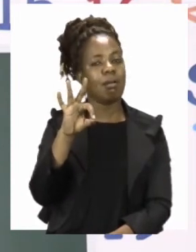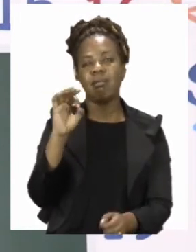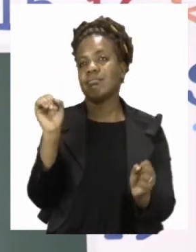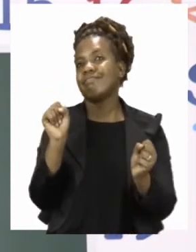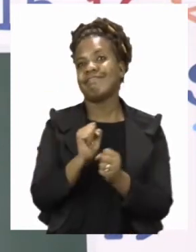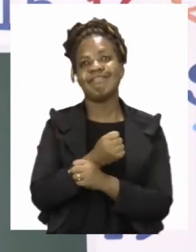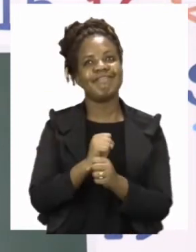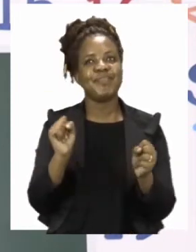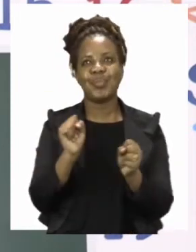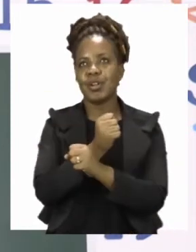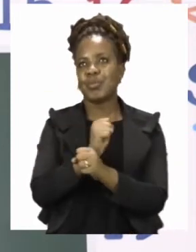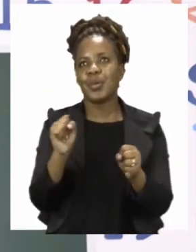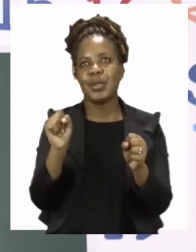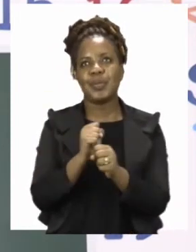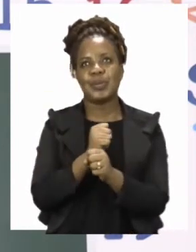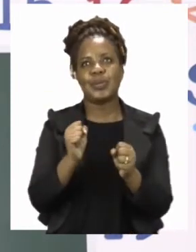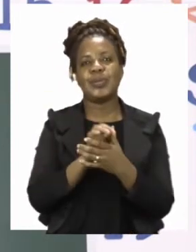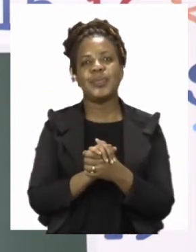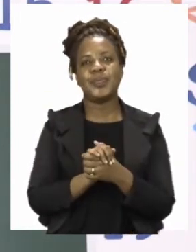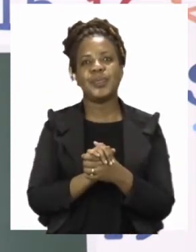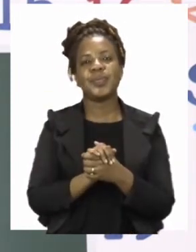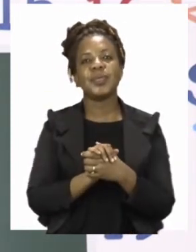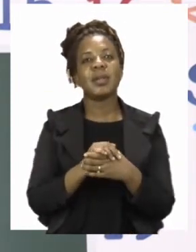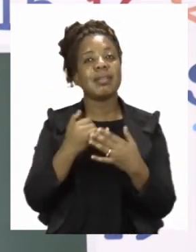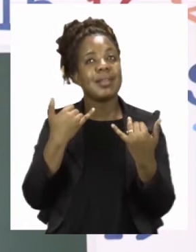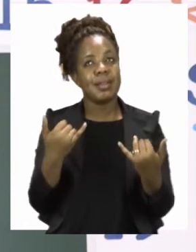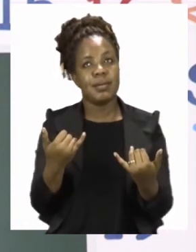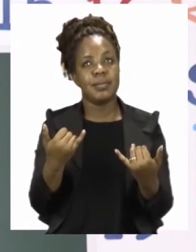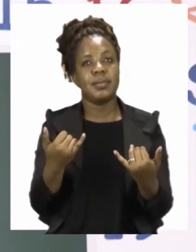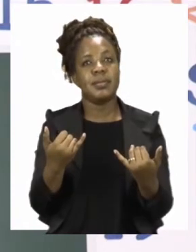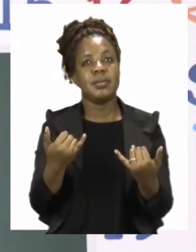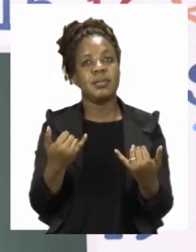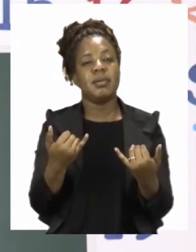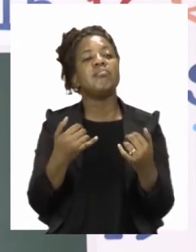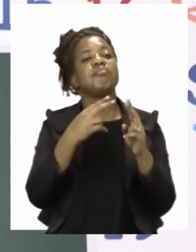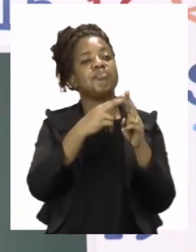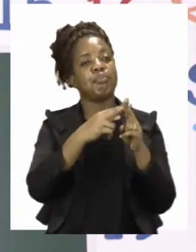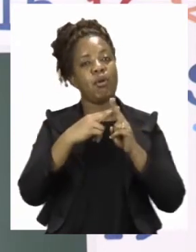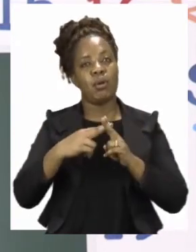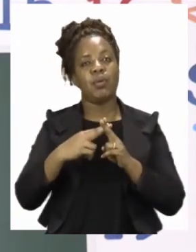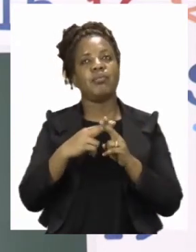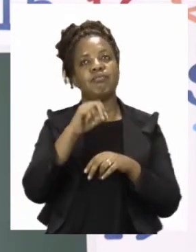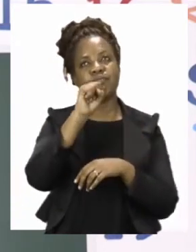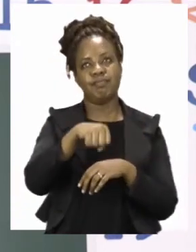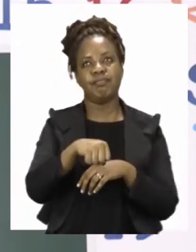558. So we have 558, and then we are going to